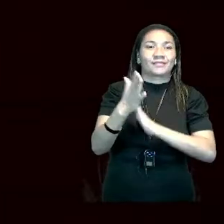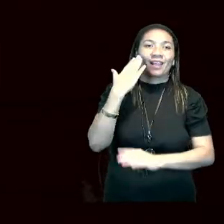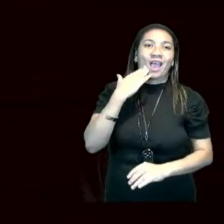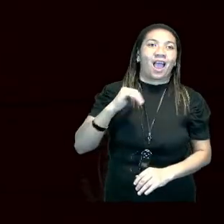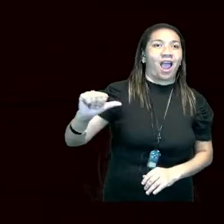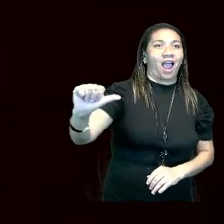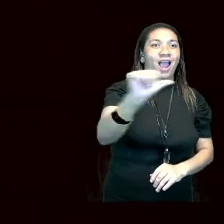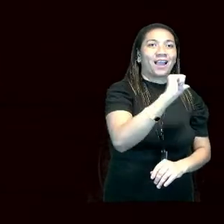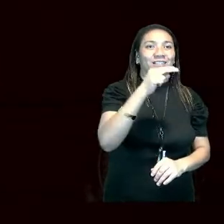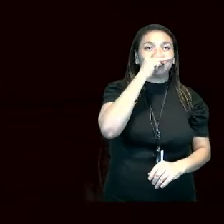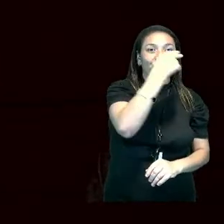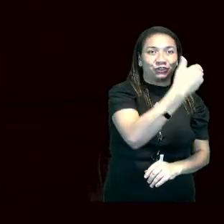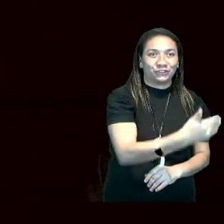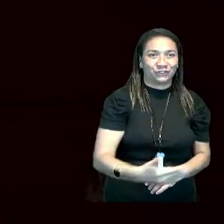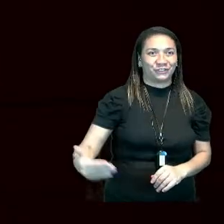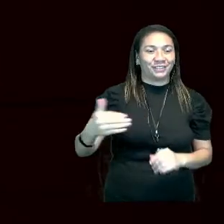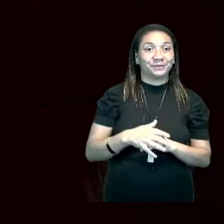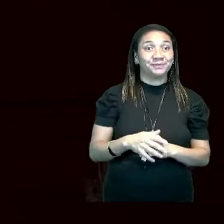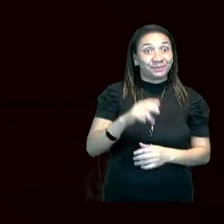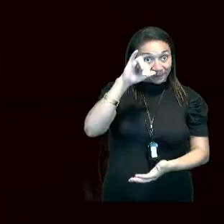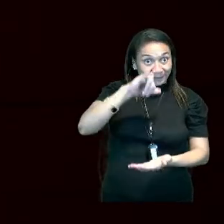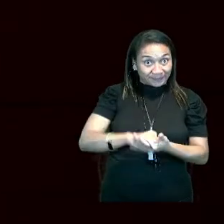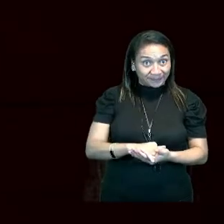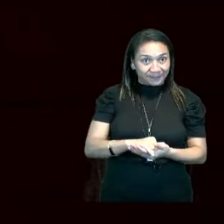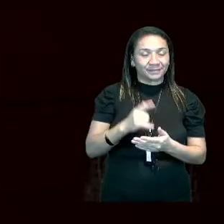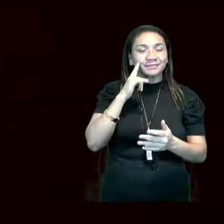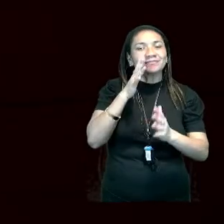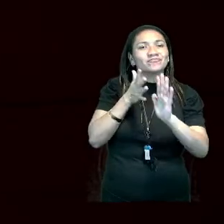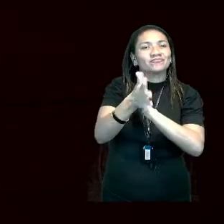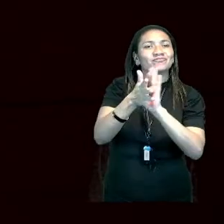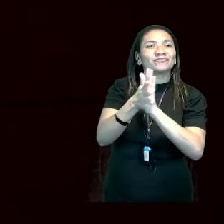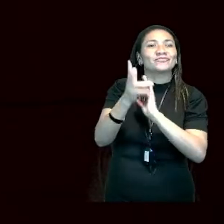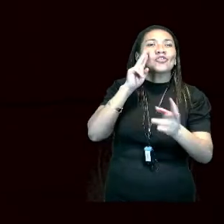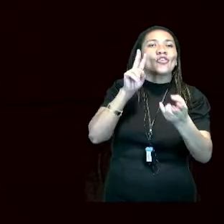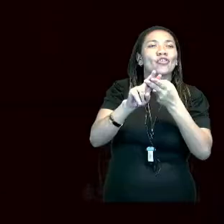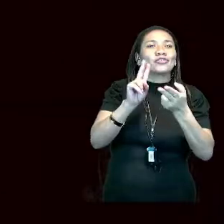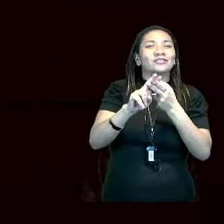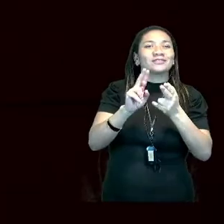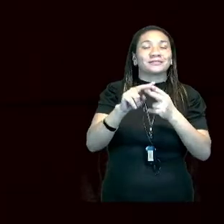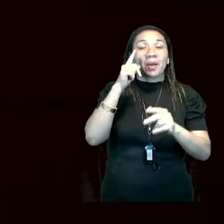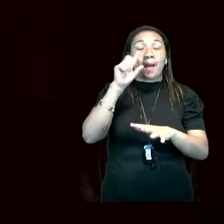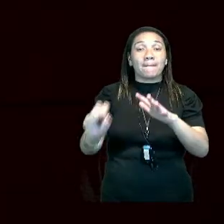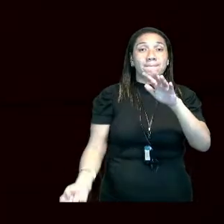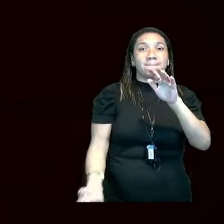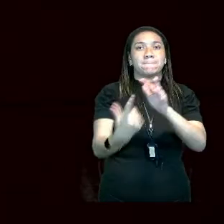the perspective of women and girls. We have the chance to,